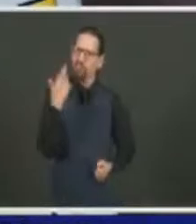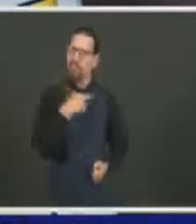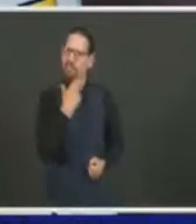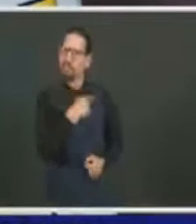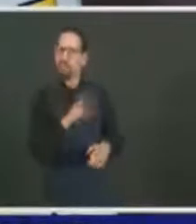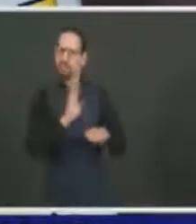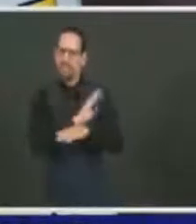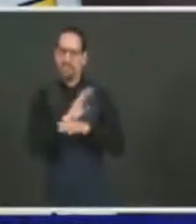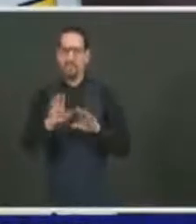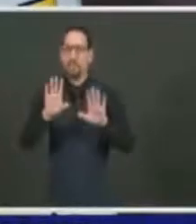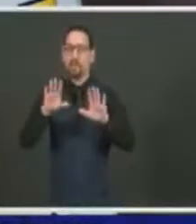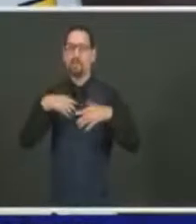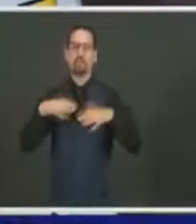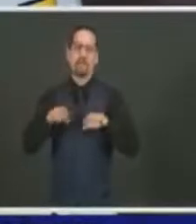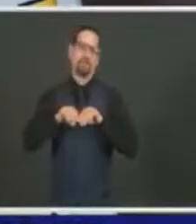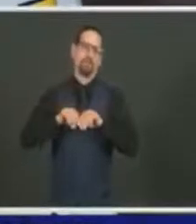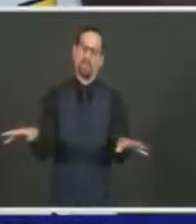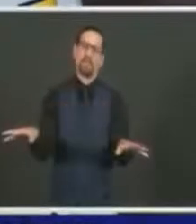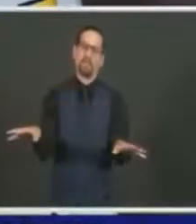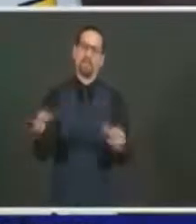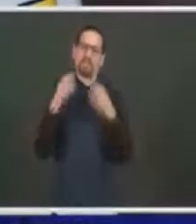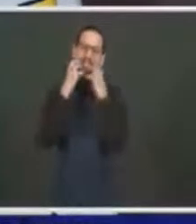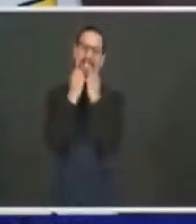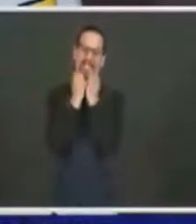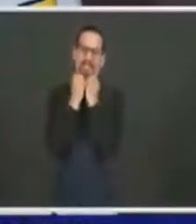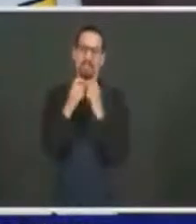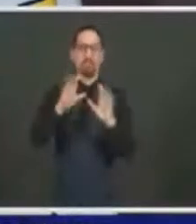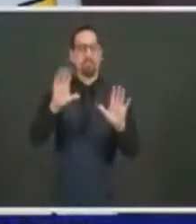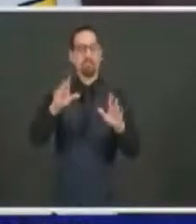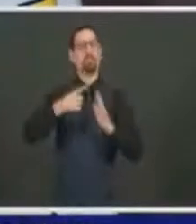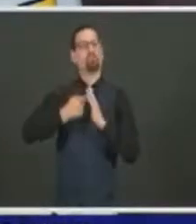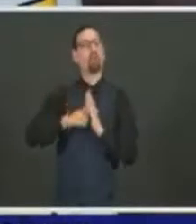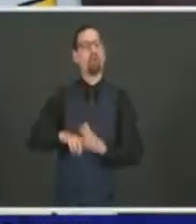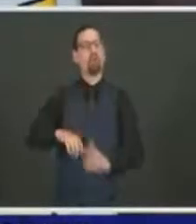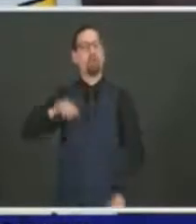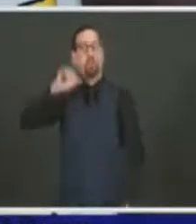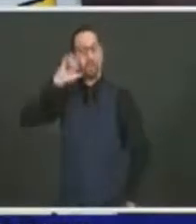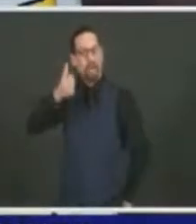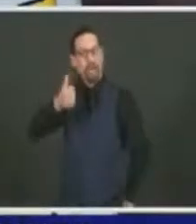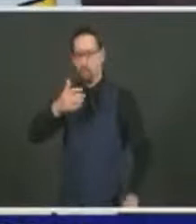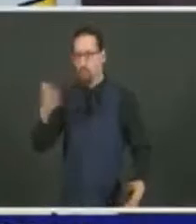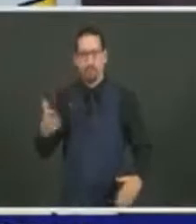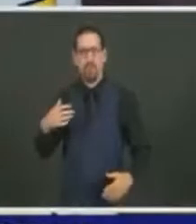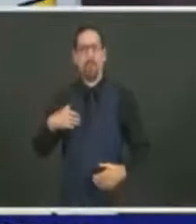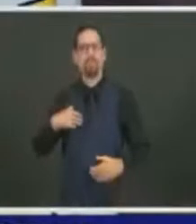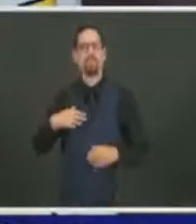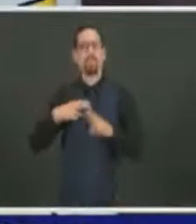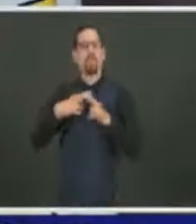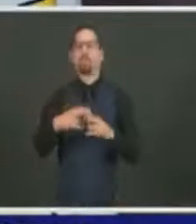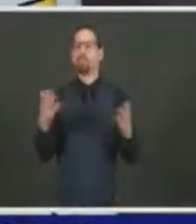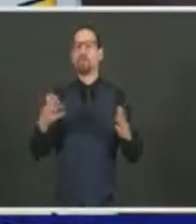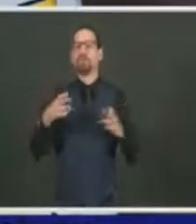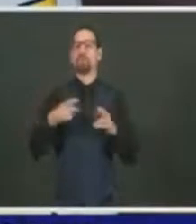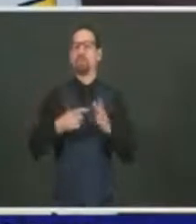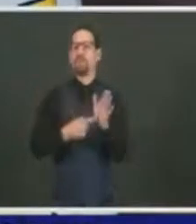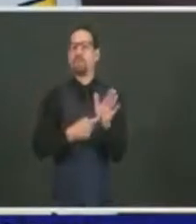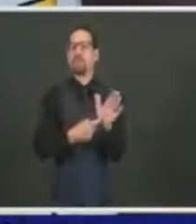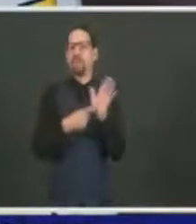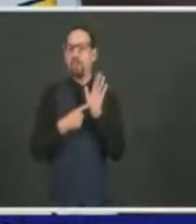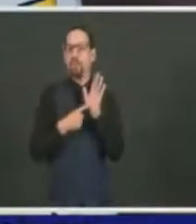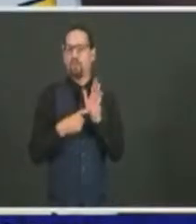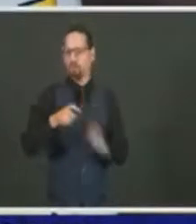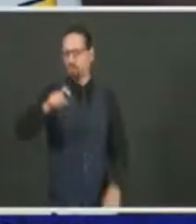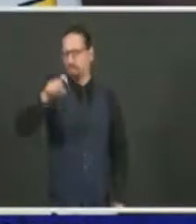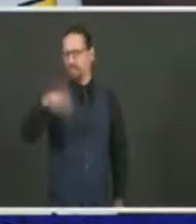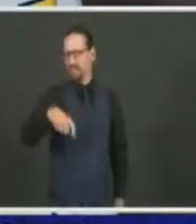So as of tomorrow, we in Rhode Island will have a mandatory 14-day quarantine for